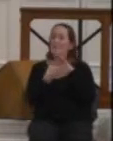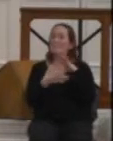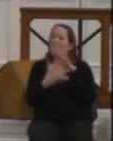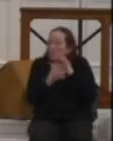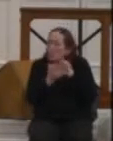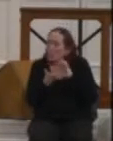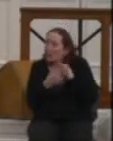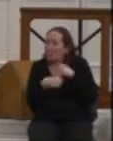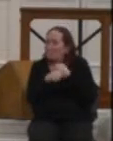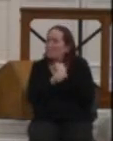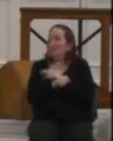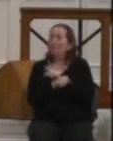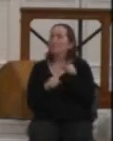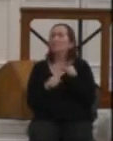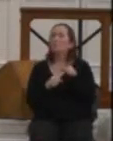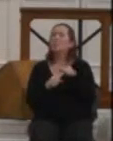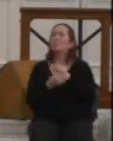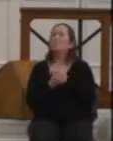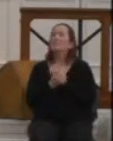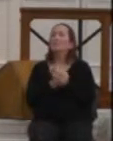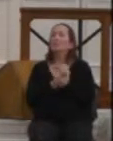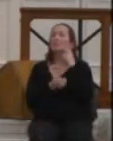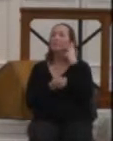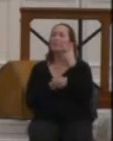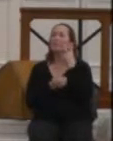Have you ever seen,